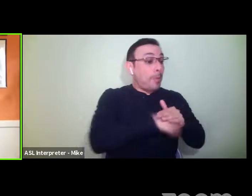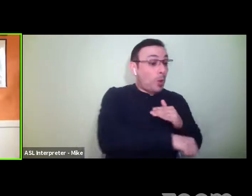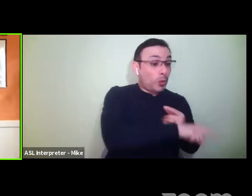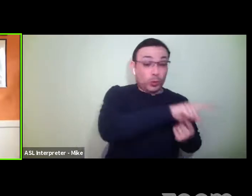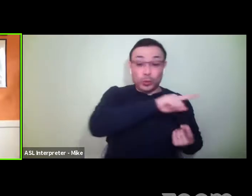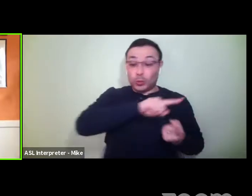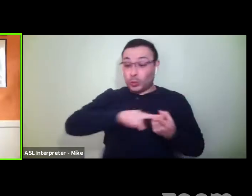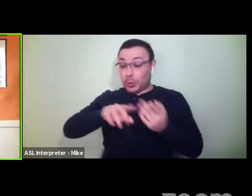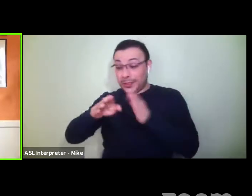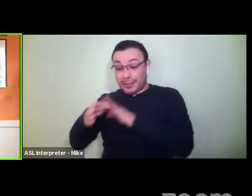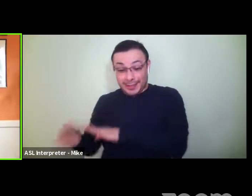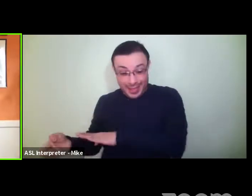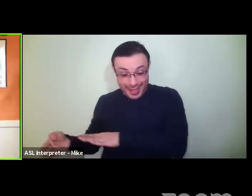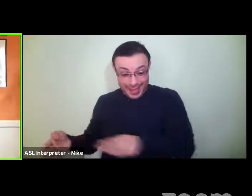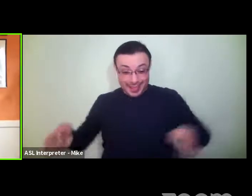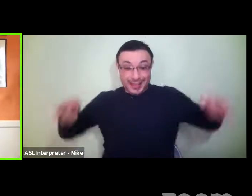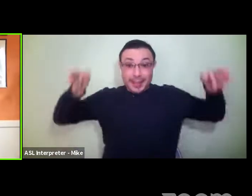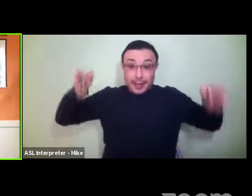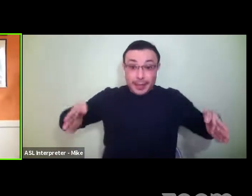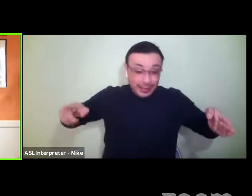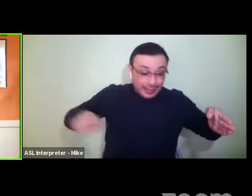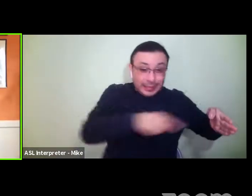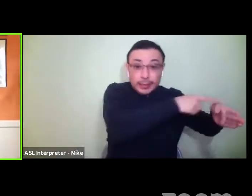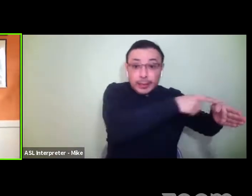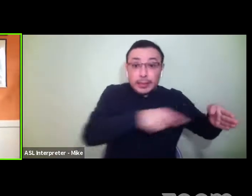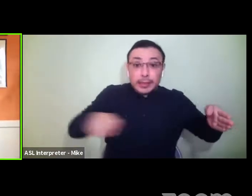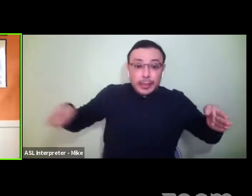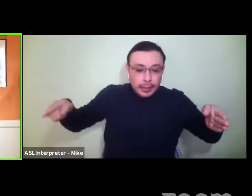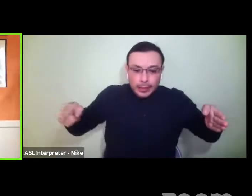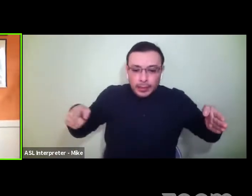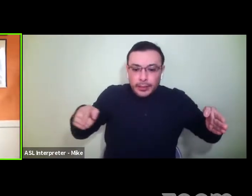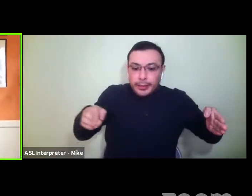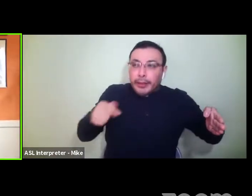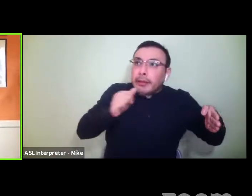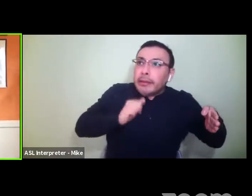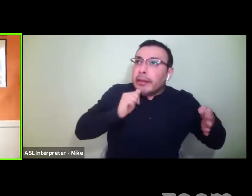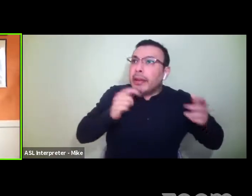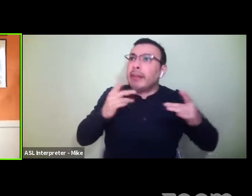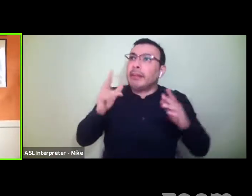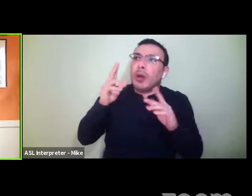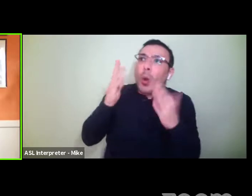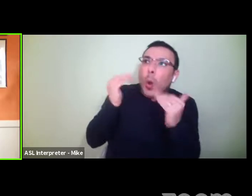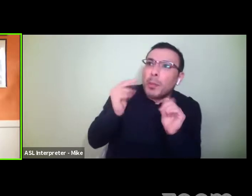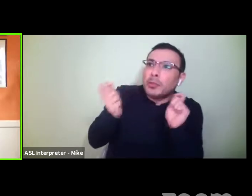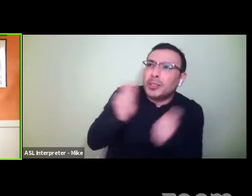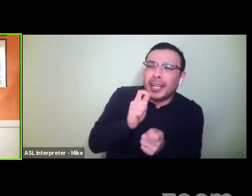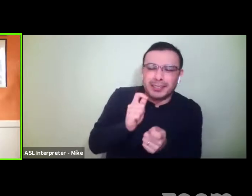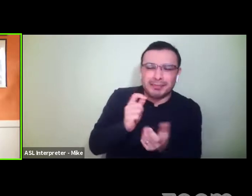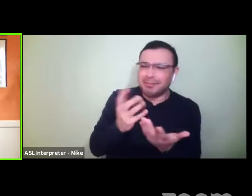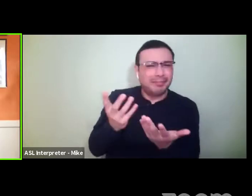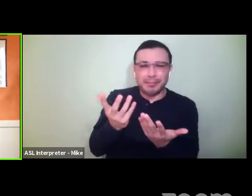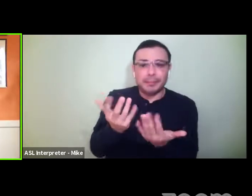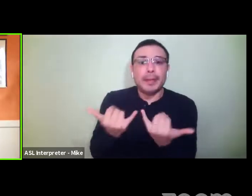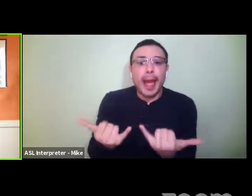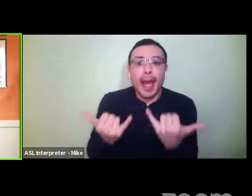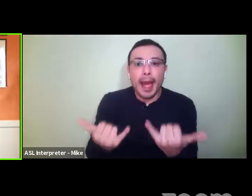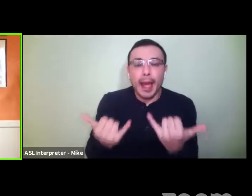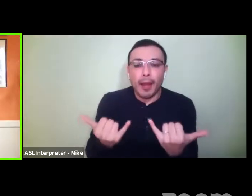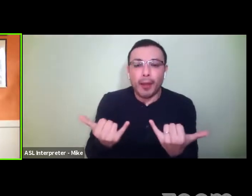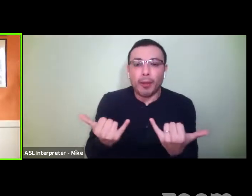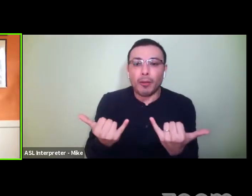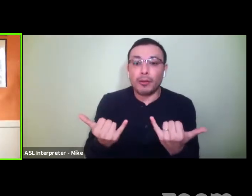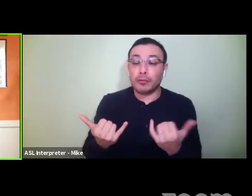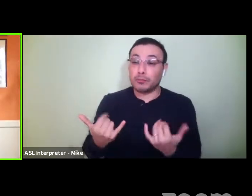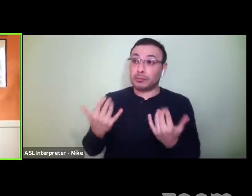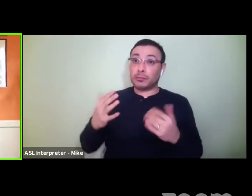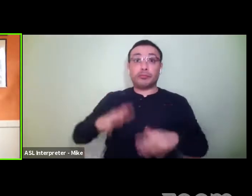we no longer have the luxury of time to wait for change. If the system isn't radically transformed, and